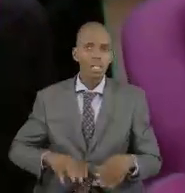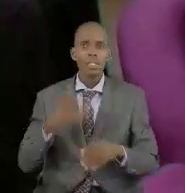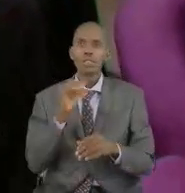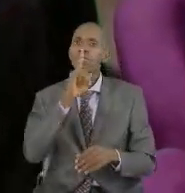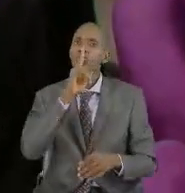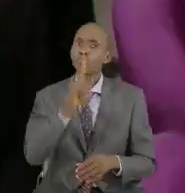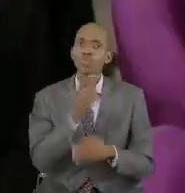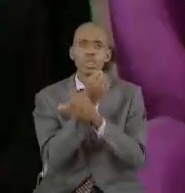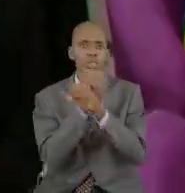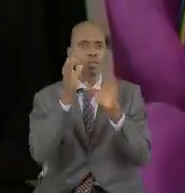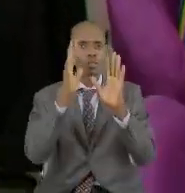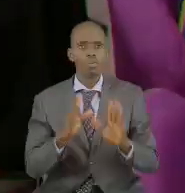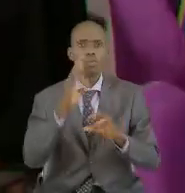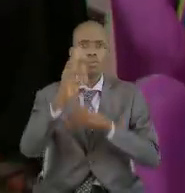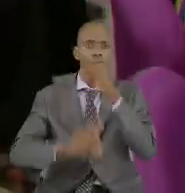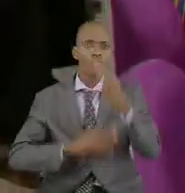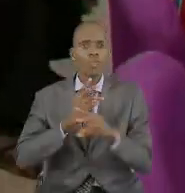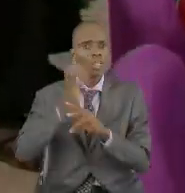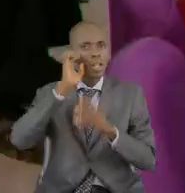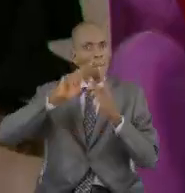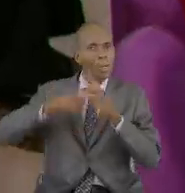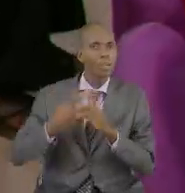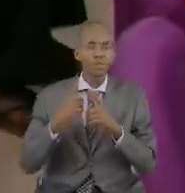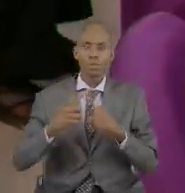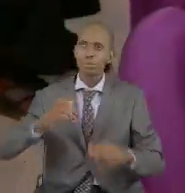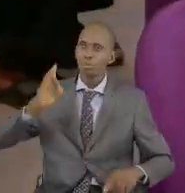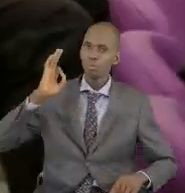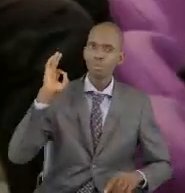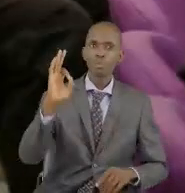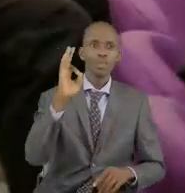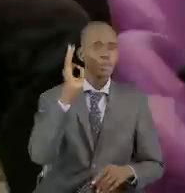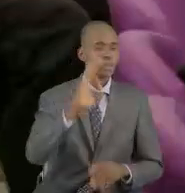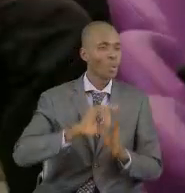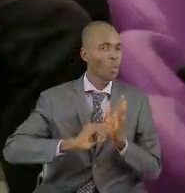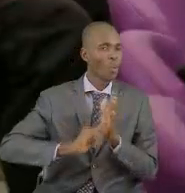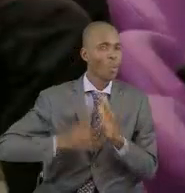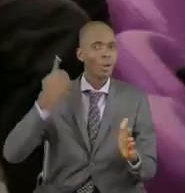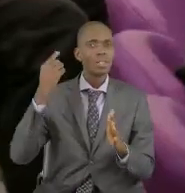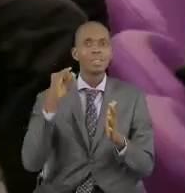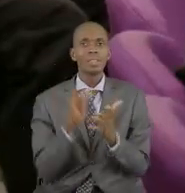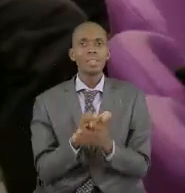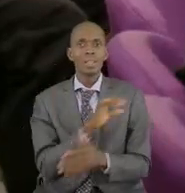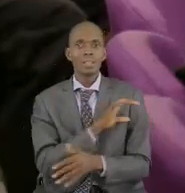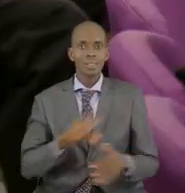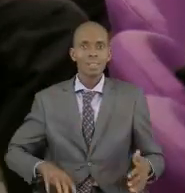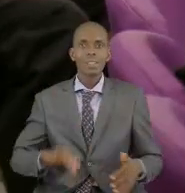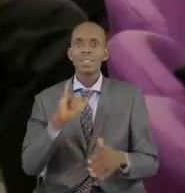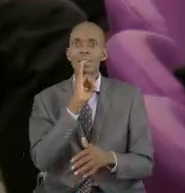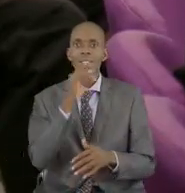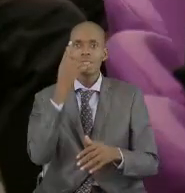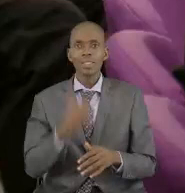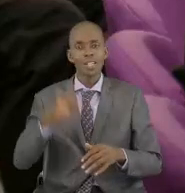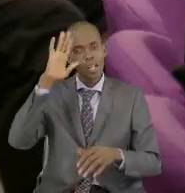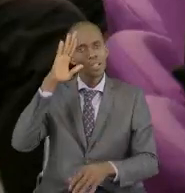world, he began to preach, and straightway he preached that Christ is the Son of